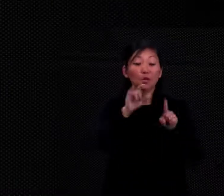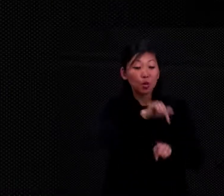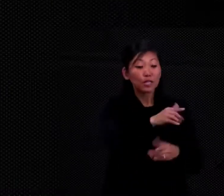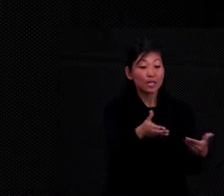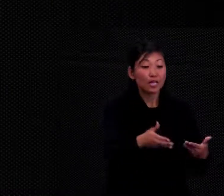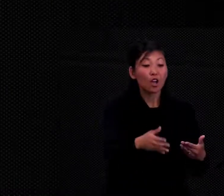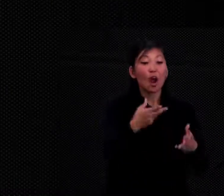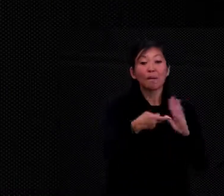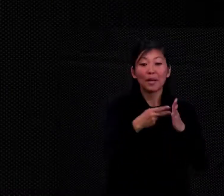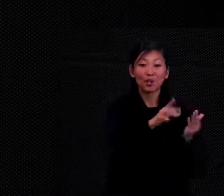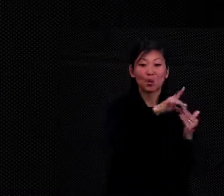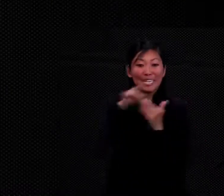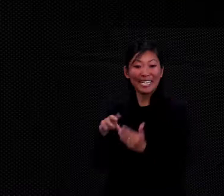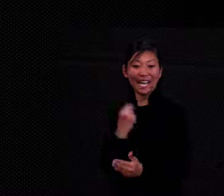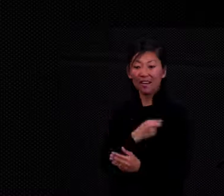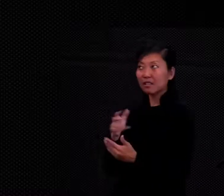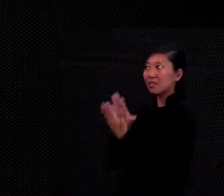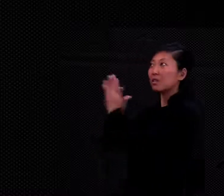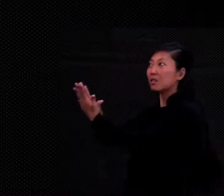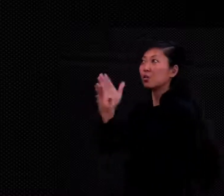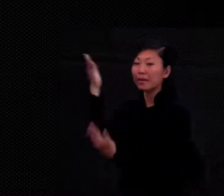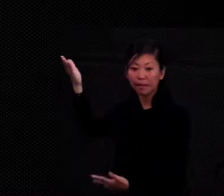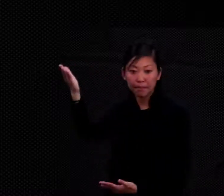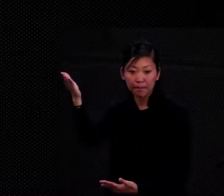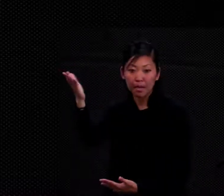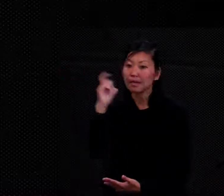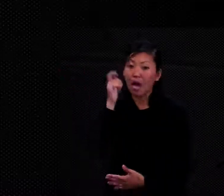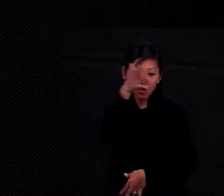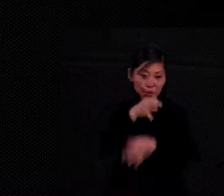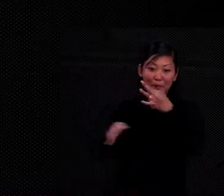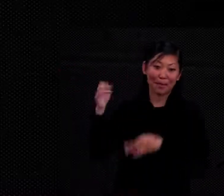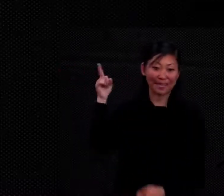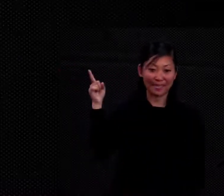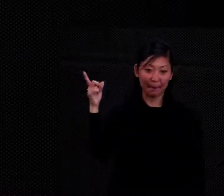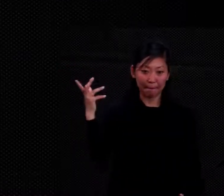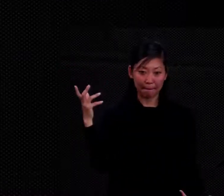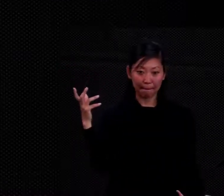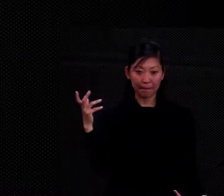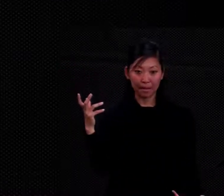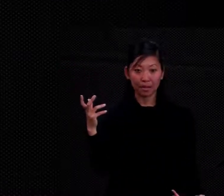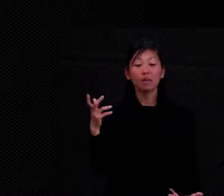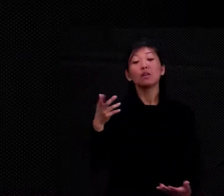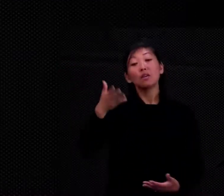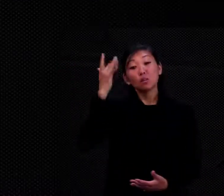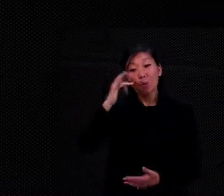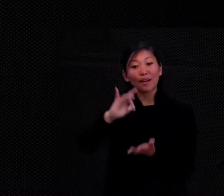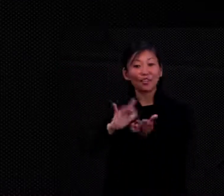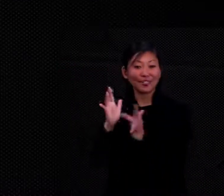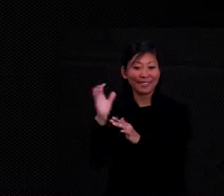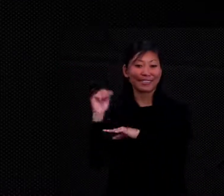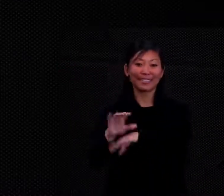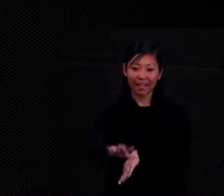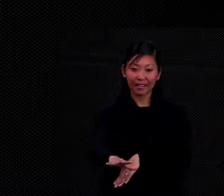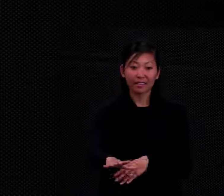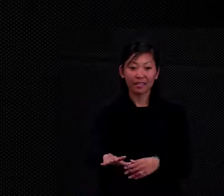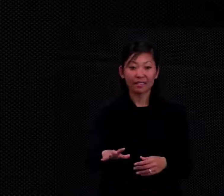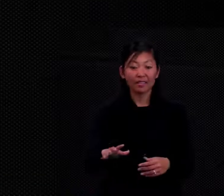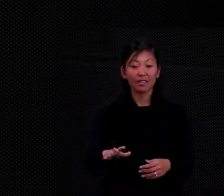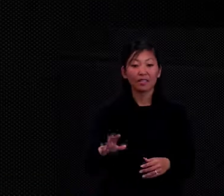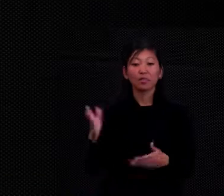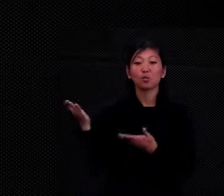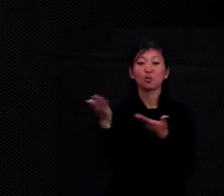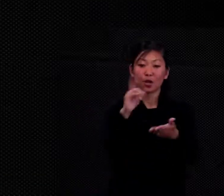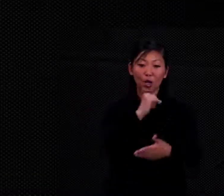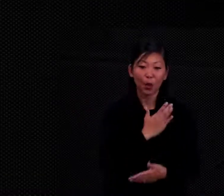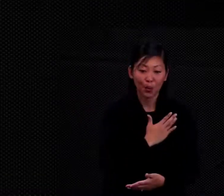But this very reason is why Jesus came into the earth, to save sinners, to bring grace and salvation to you and I